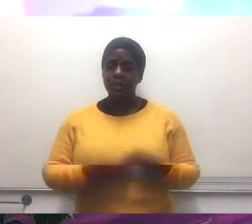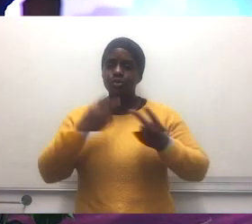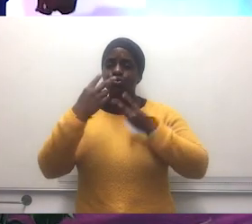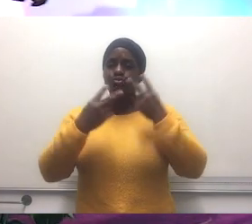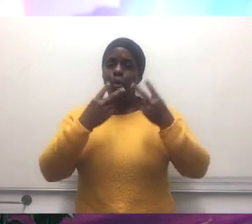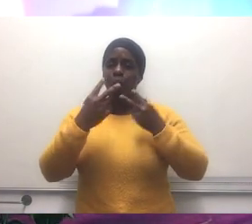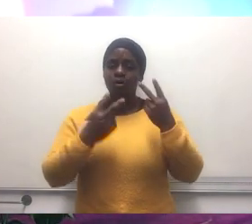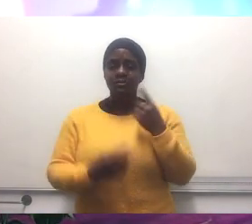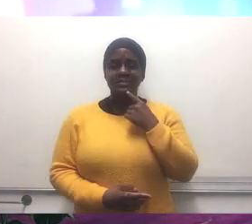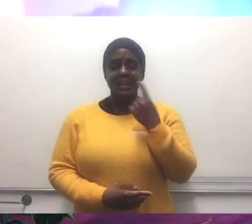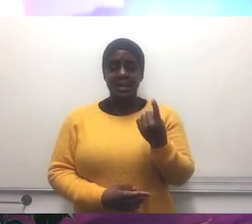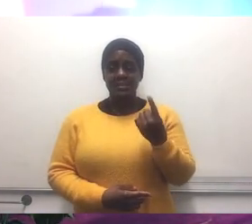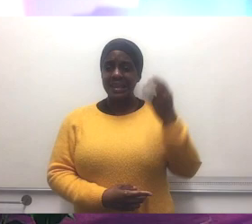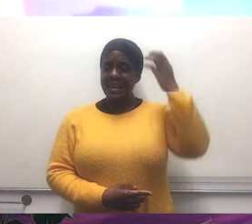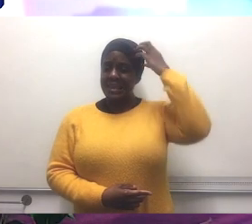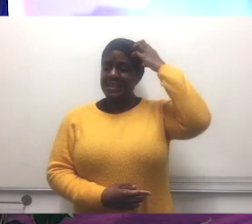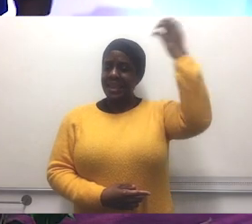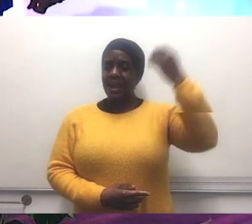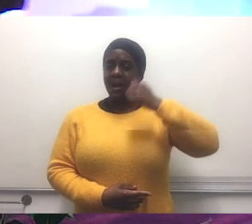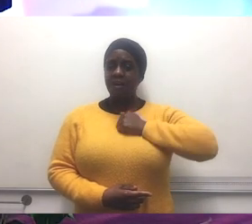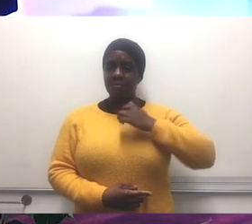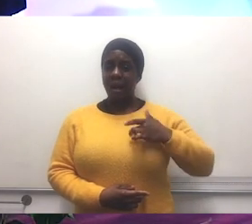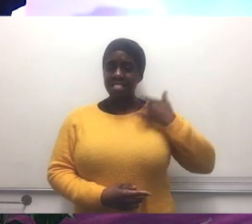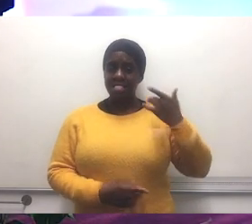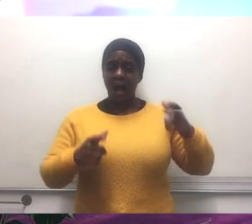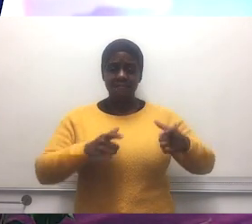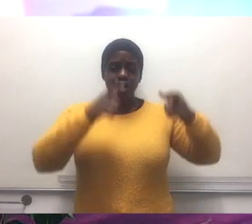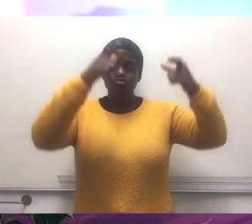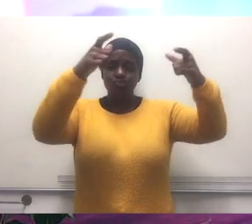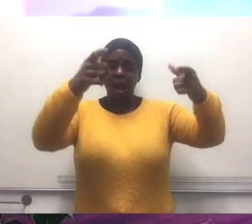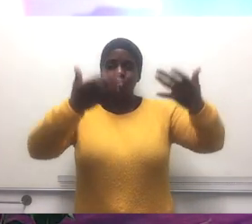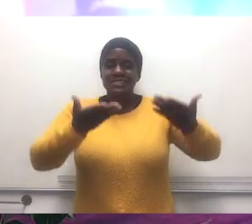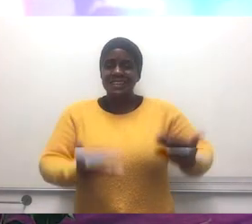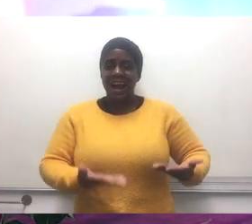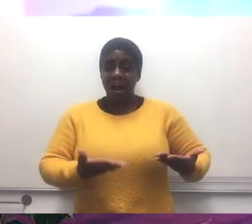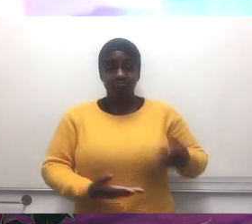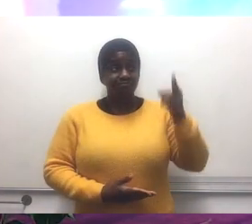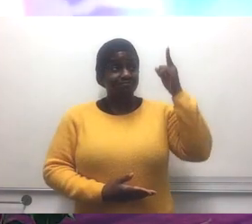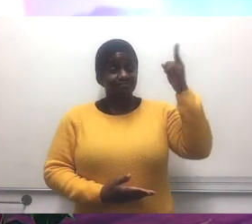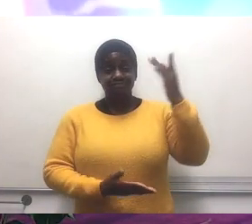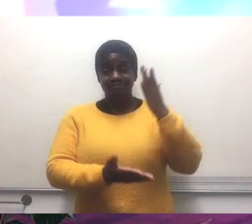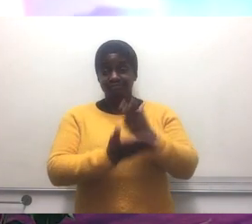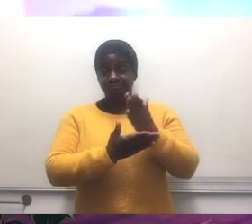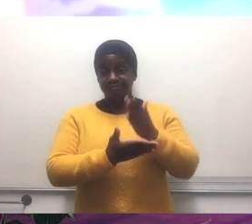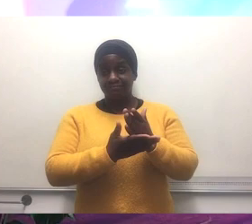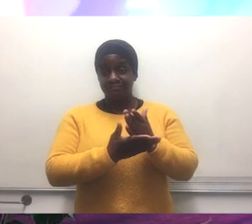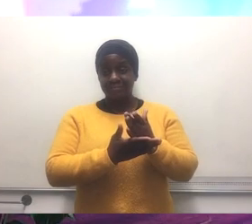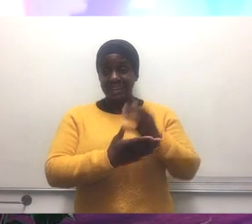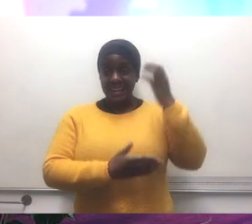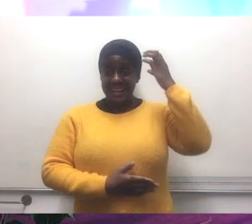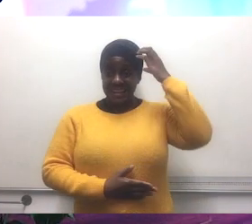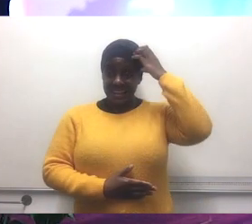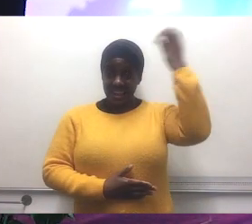King of my life, I crown thee now. He is the King of your